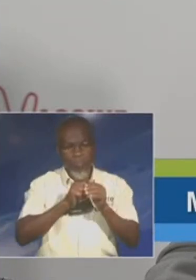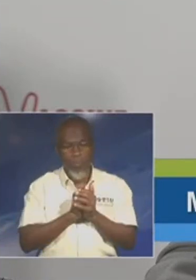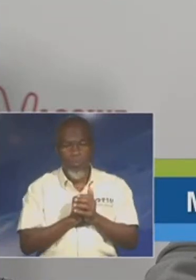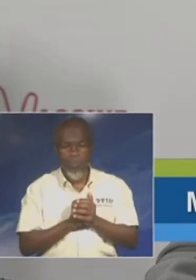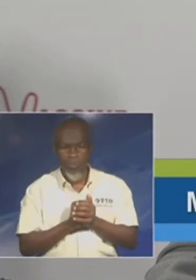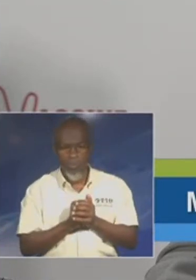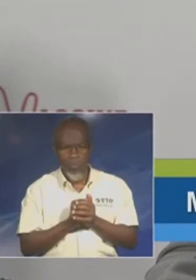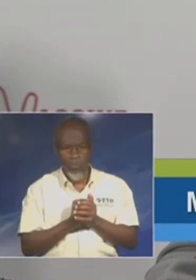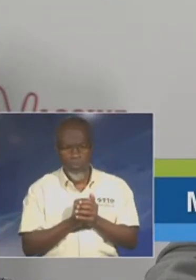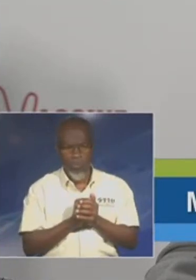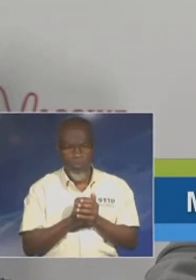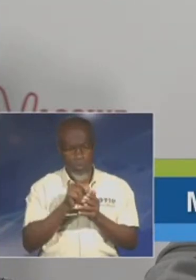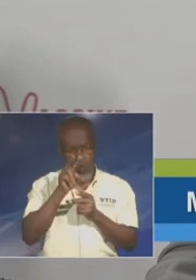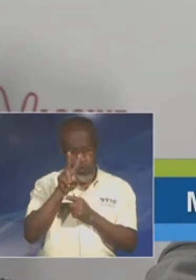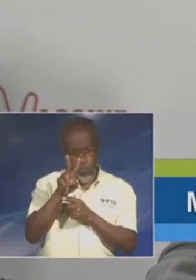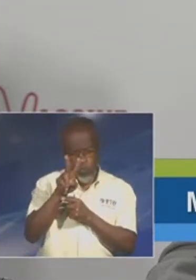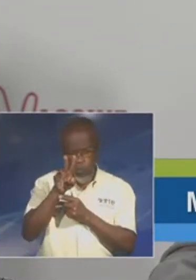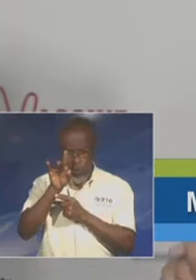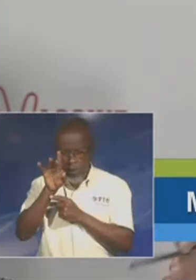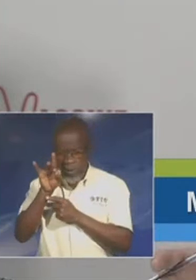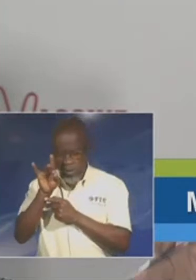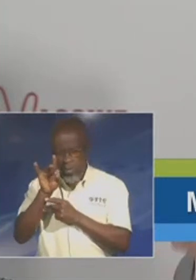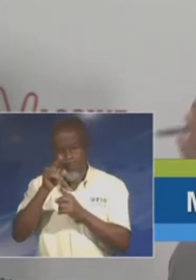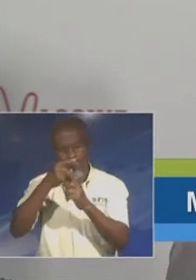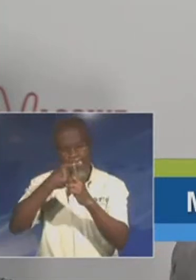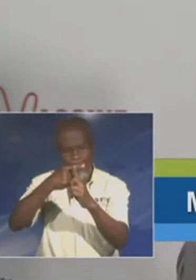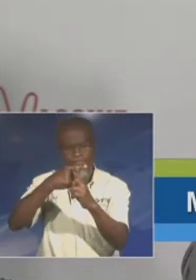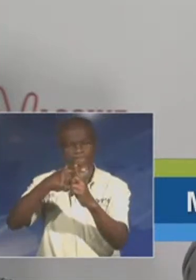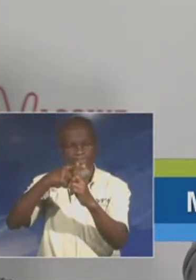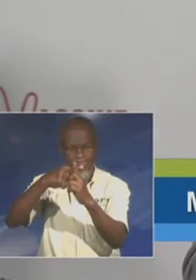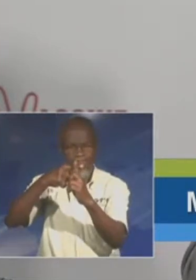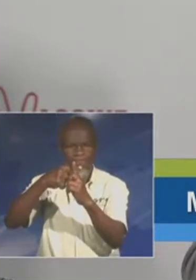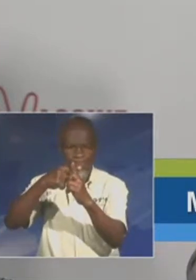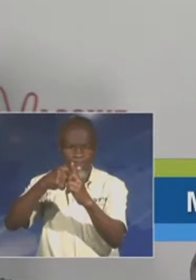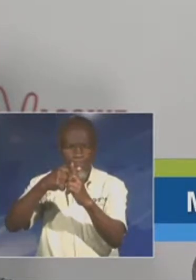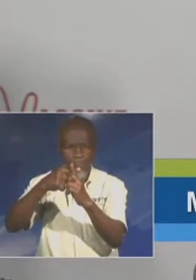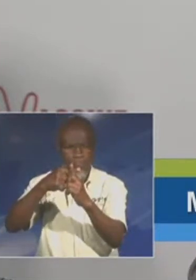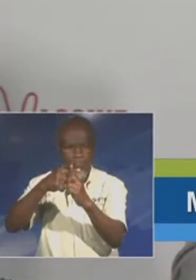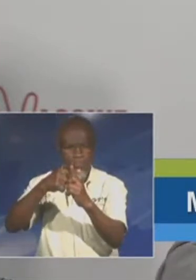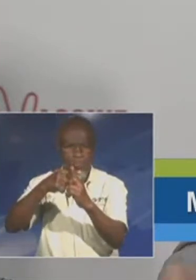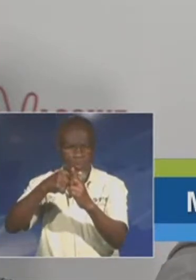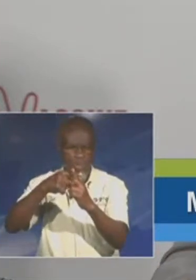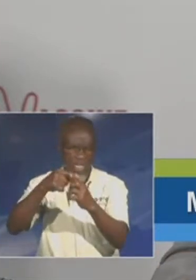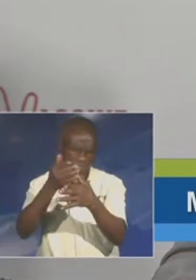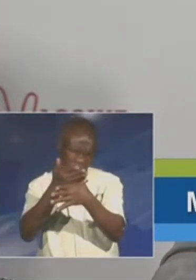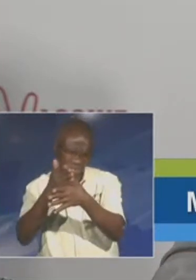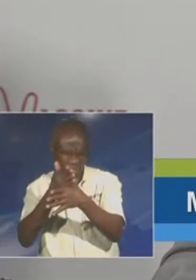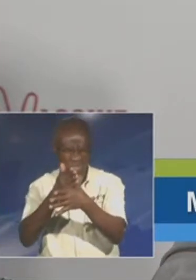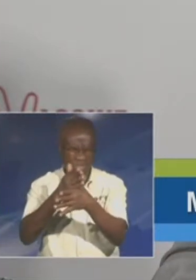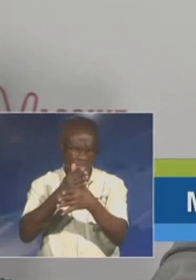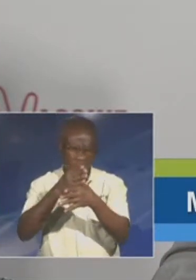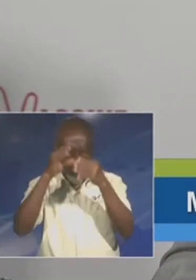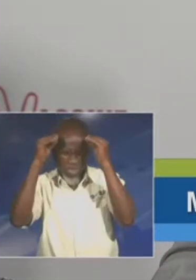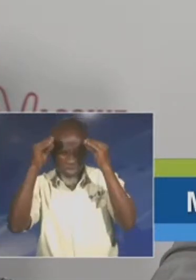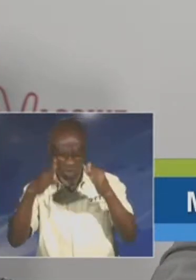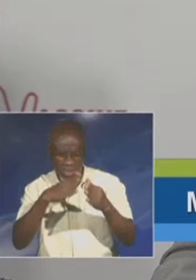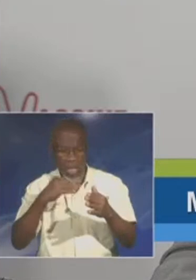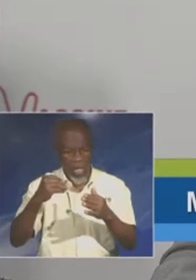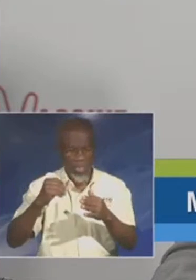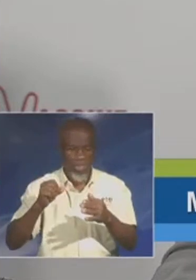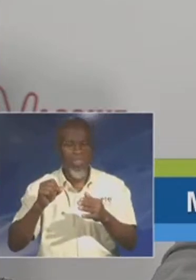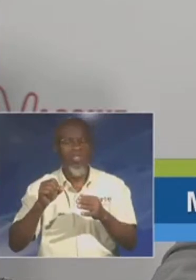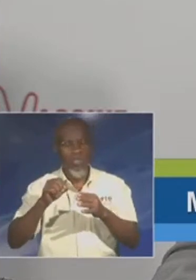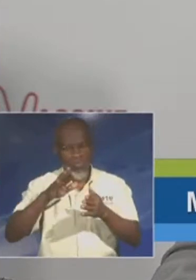system, 288 positive. That's between both teachers and students, right,